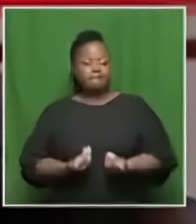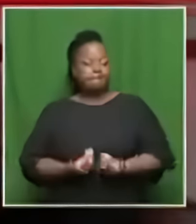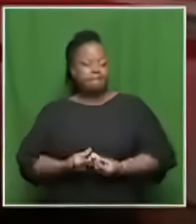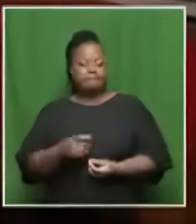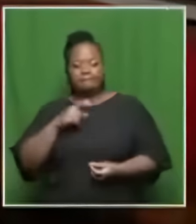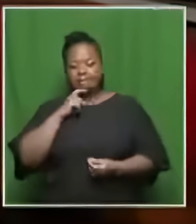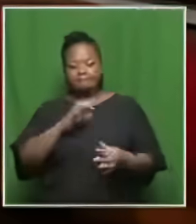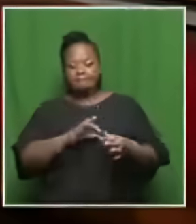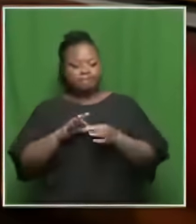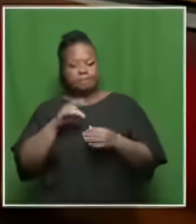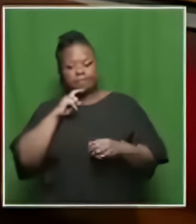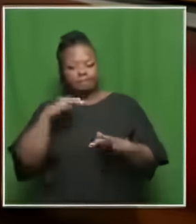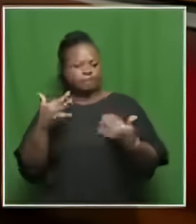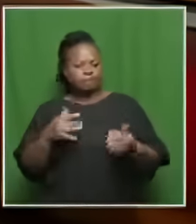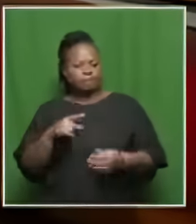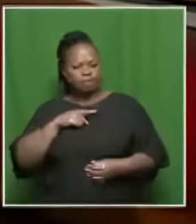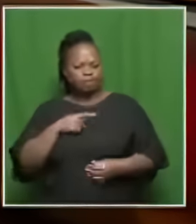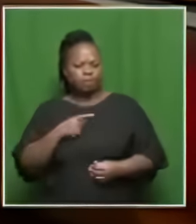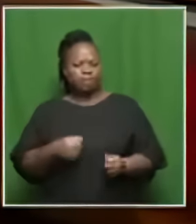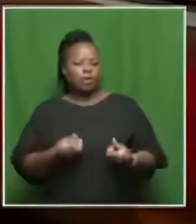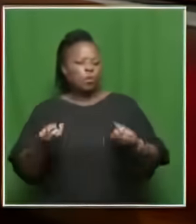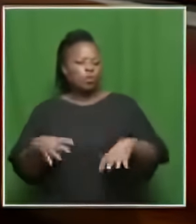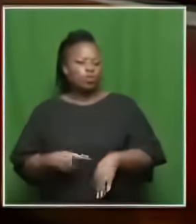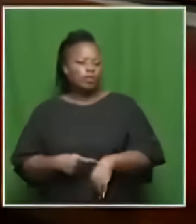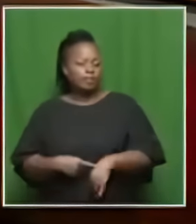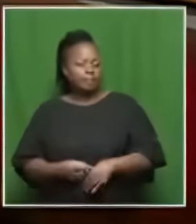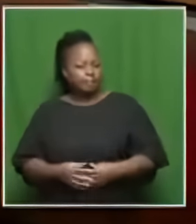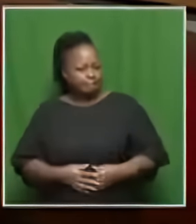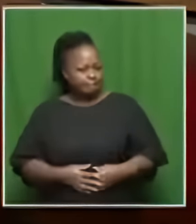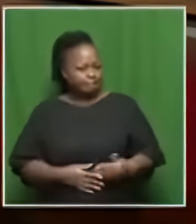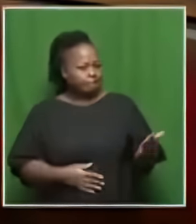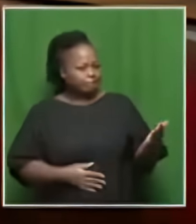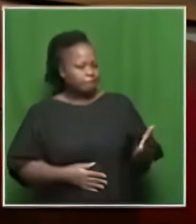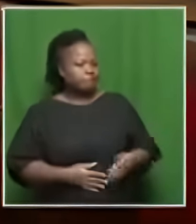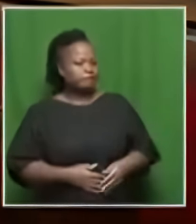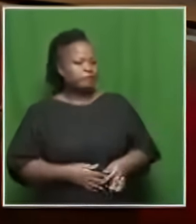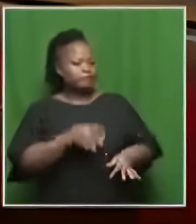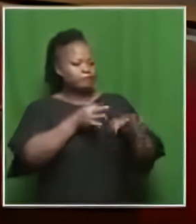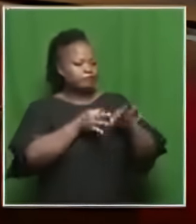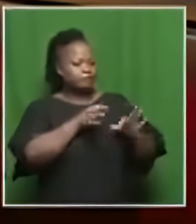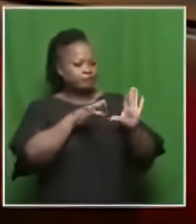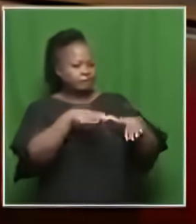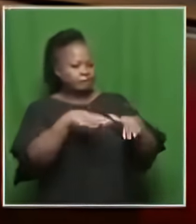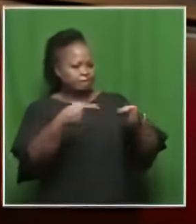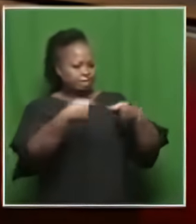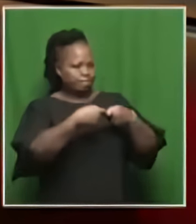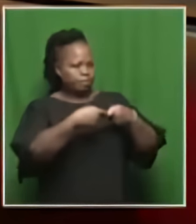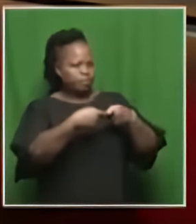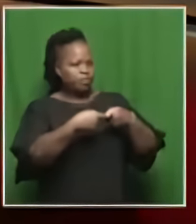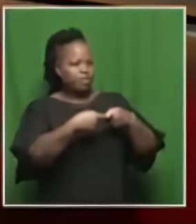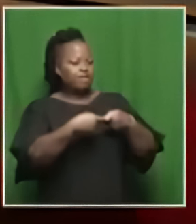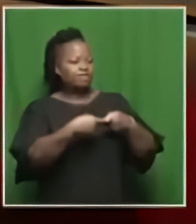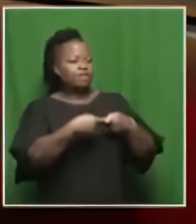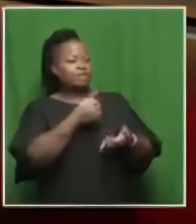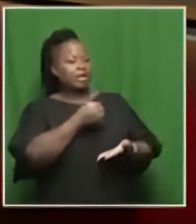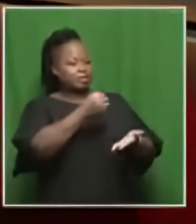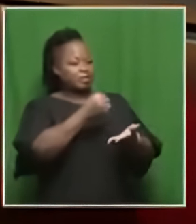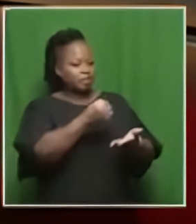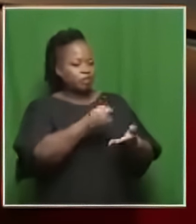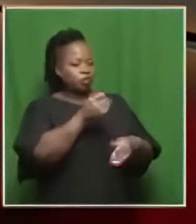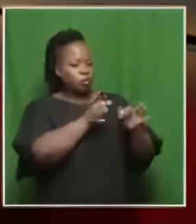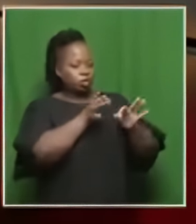are unrelated because they want to buy time. The abuse of slush funds, as you mentioned, Yes. For